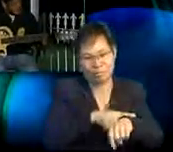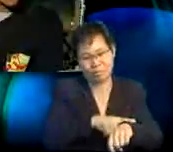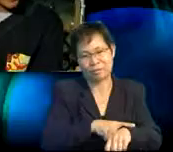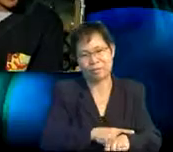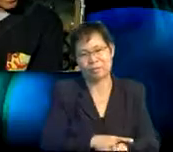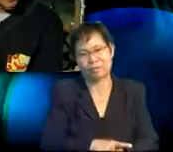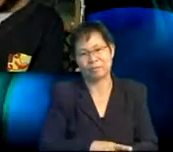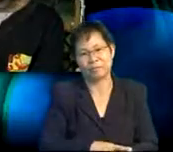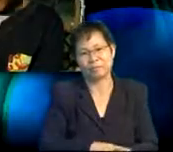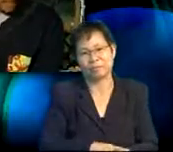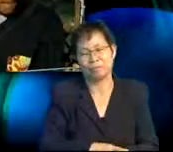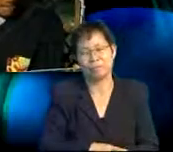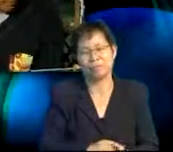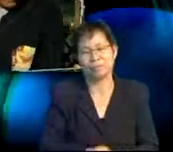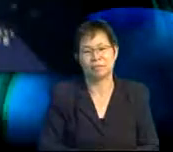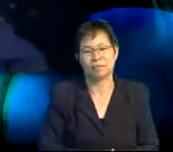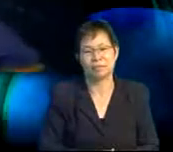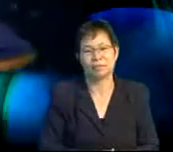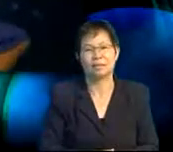Hit it, Maestro. Yeah.